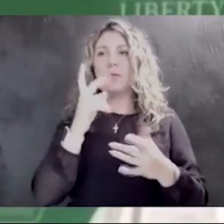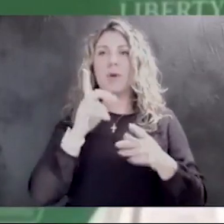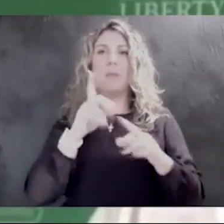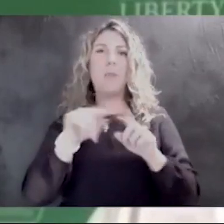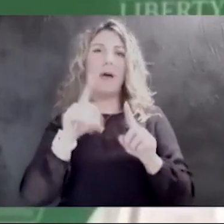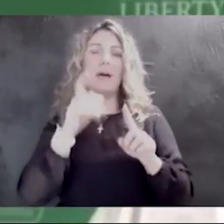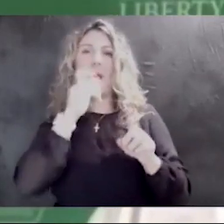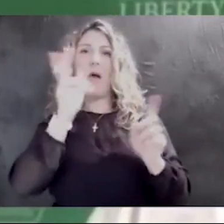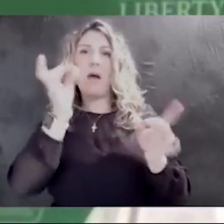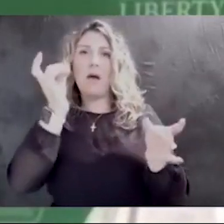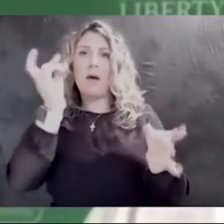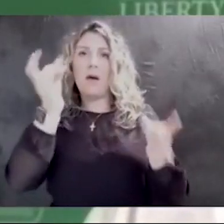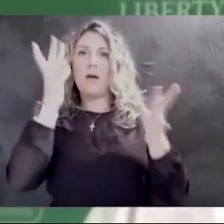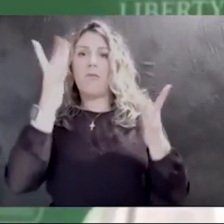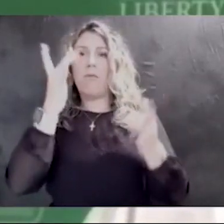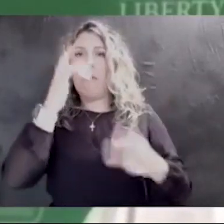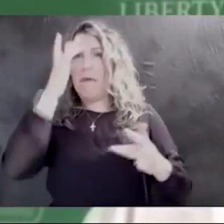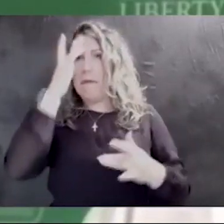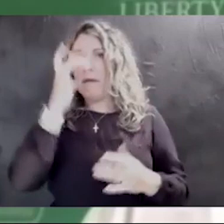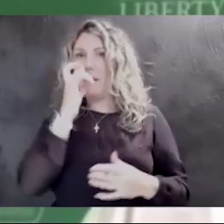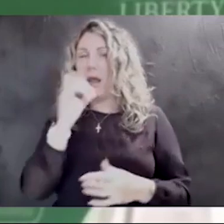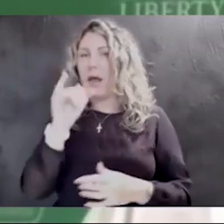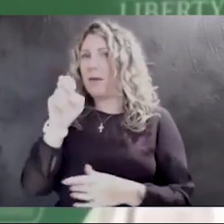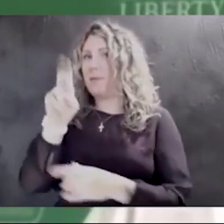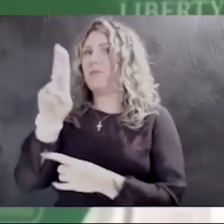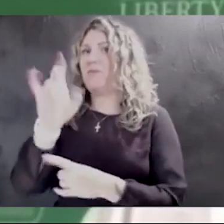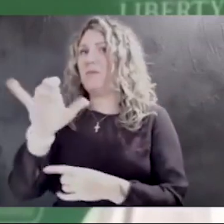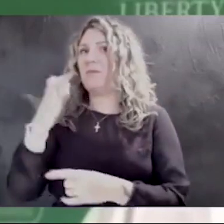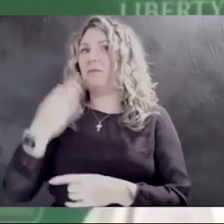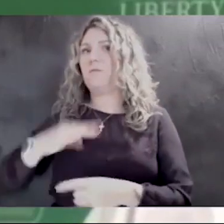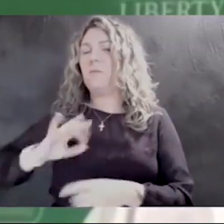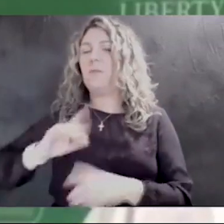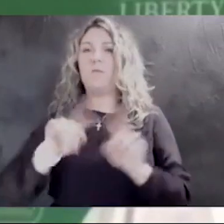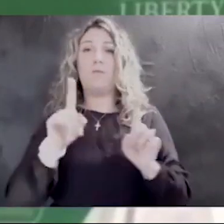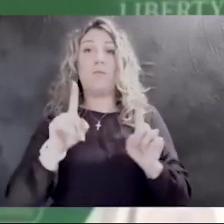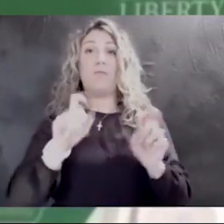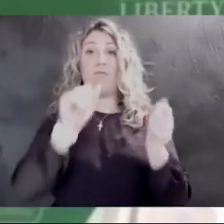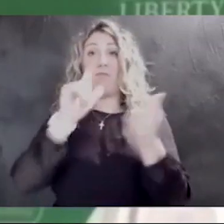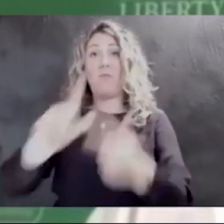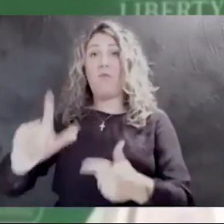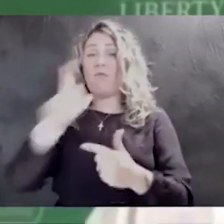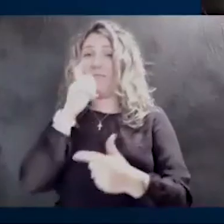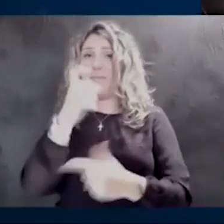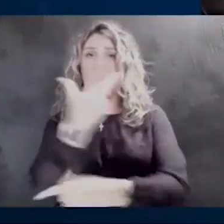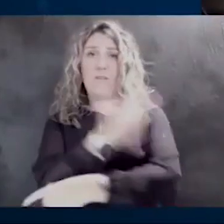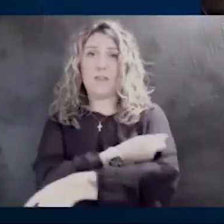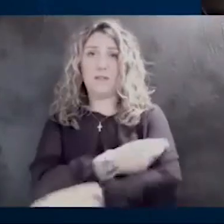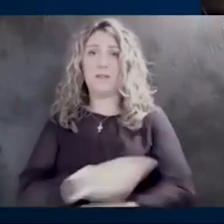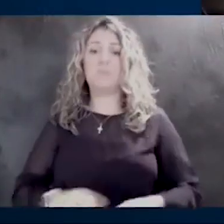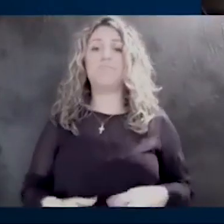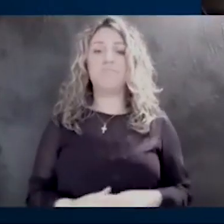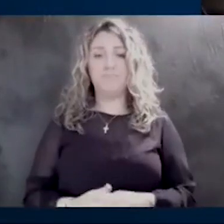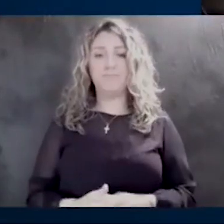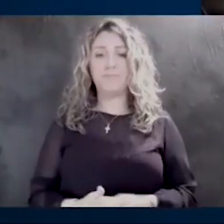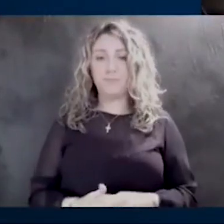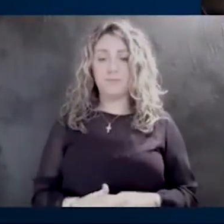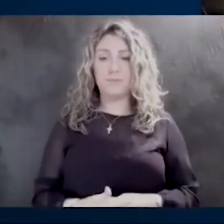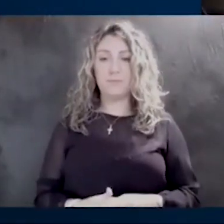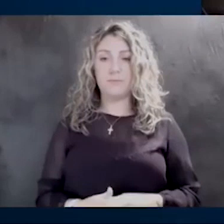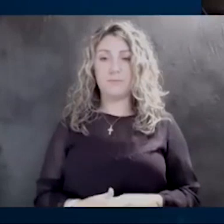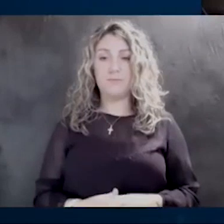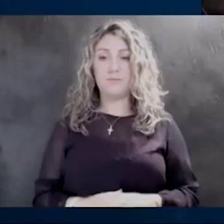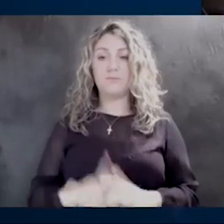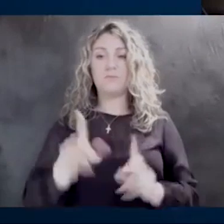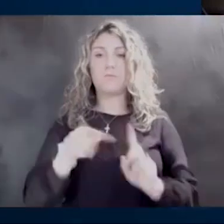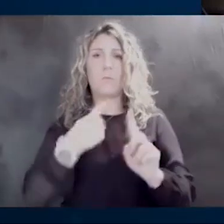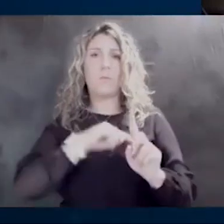not in ICU. That's the benefit. But the rest of them are all unvaccinated. Yeah, I think, and the ones we've seen that have been